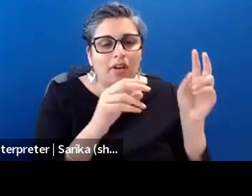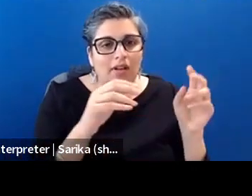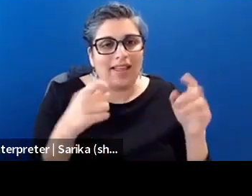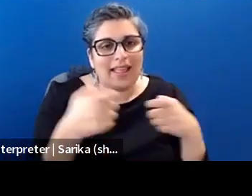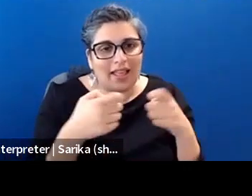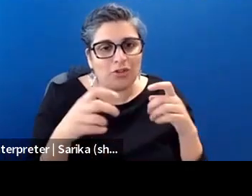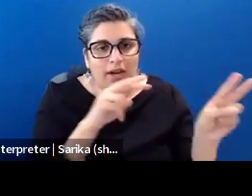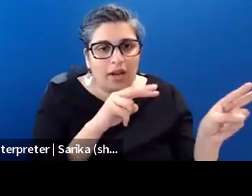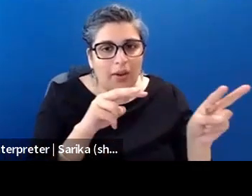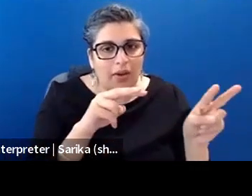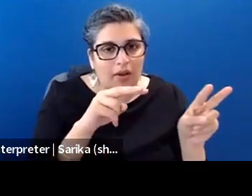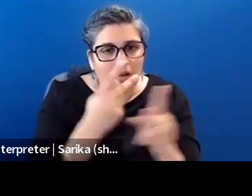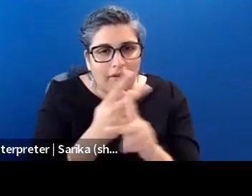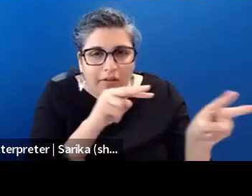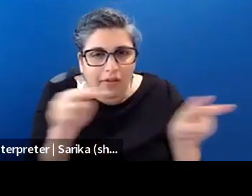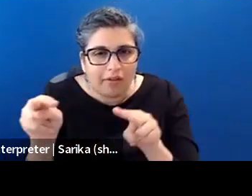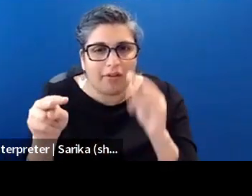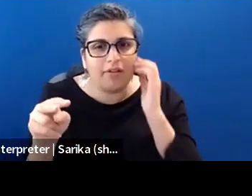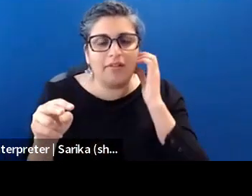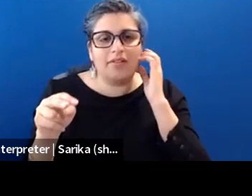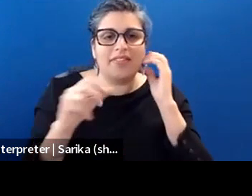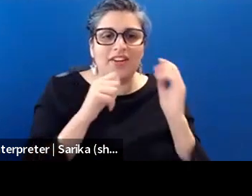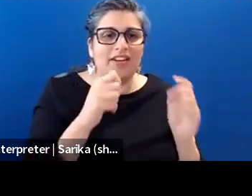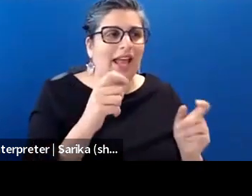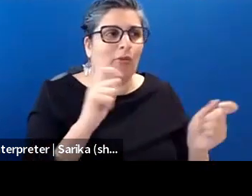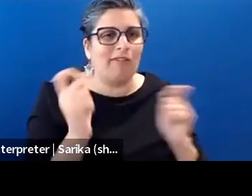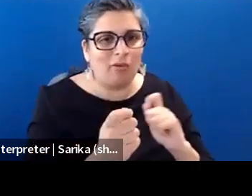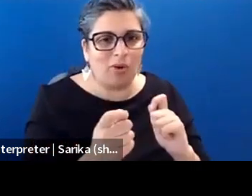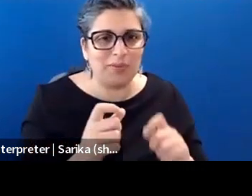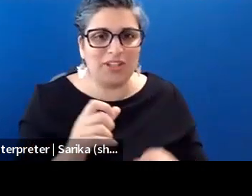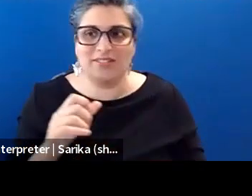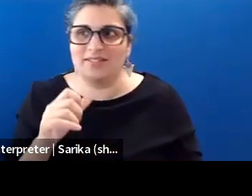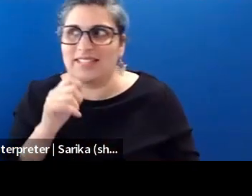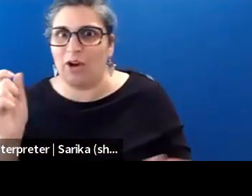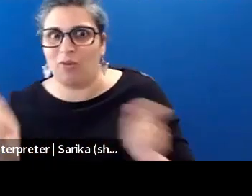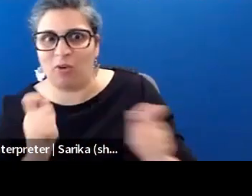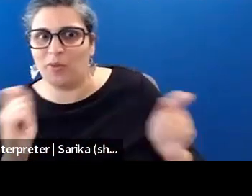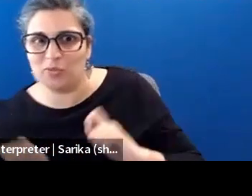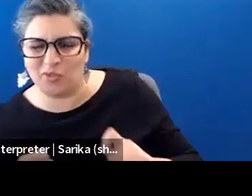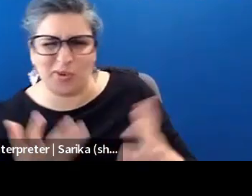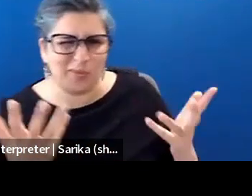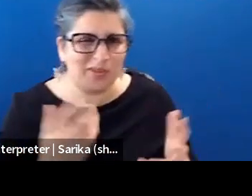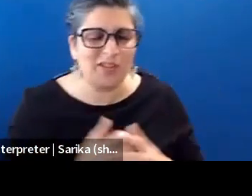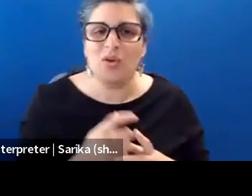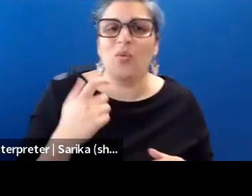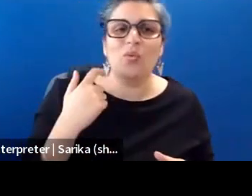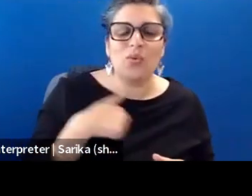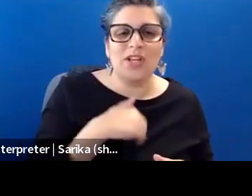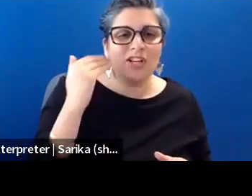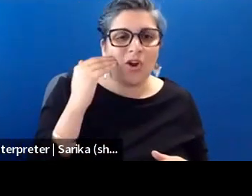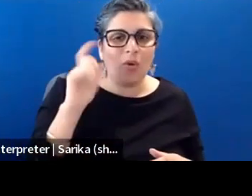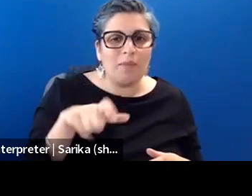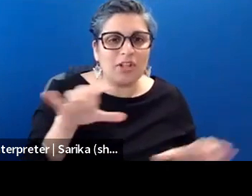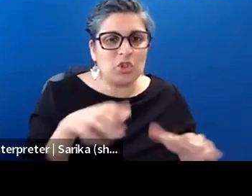refer to as non-reformist reform. We know that we must do things that are